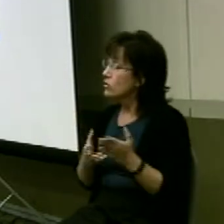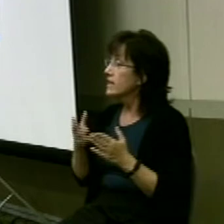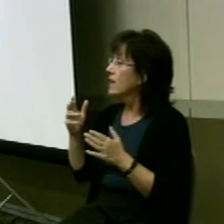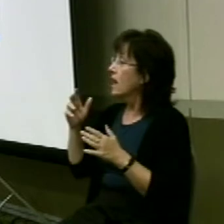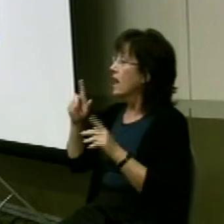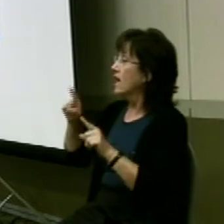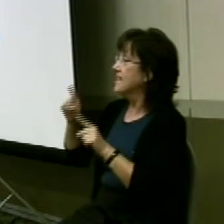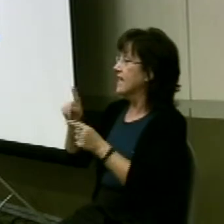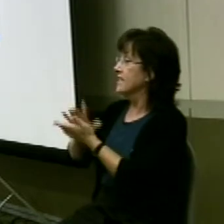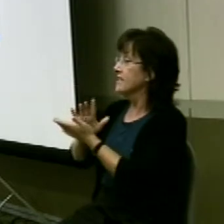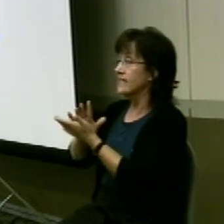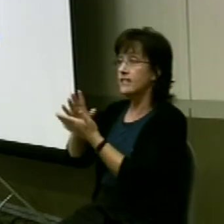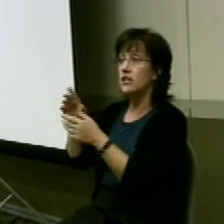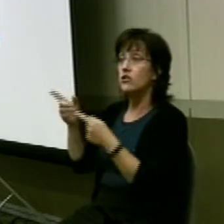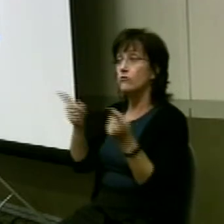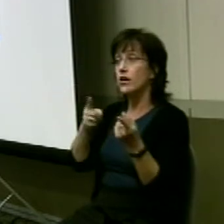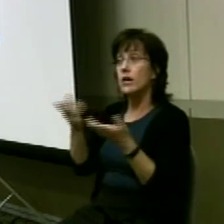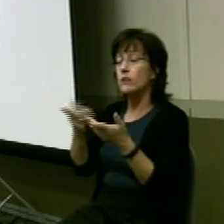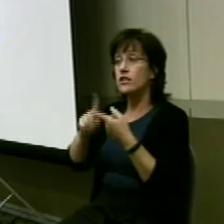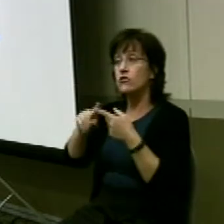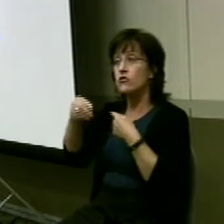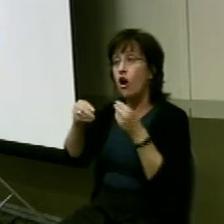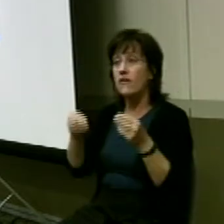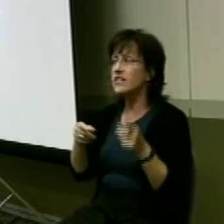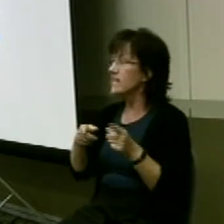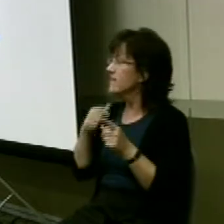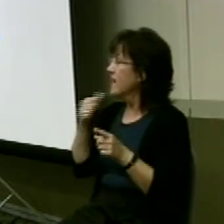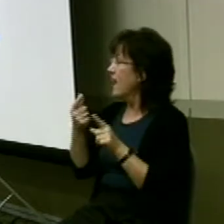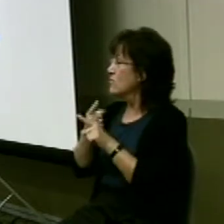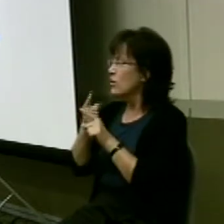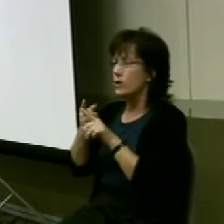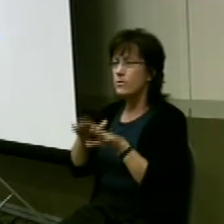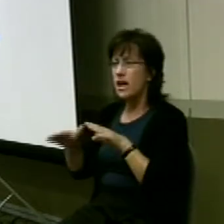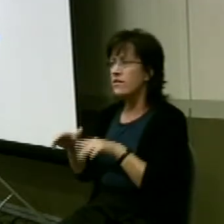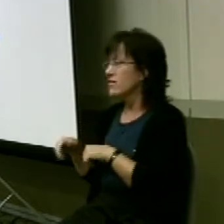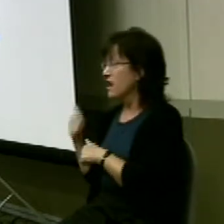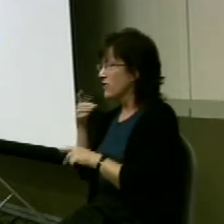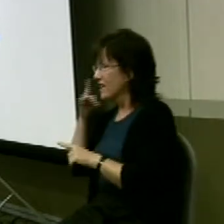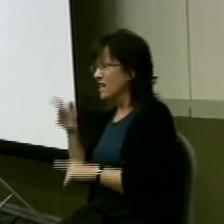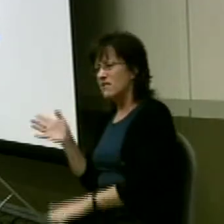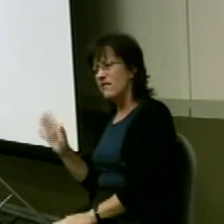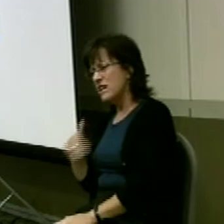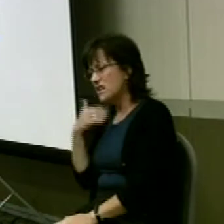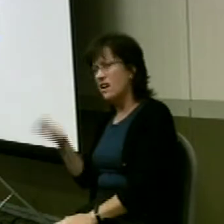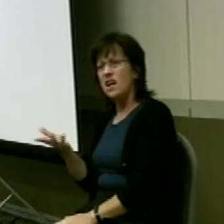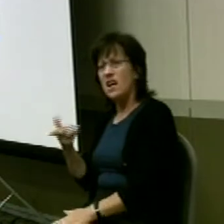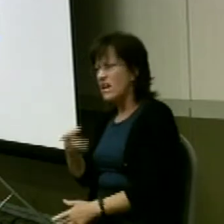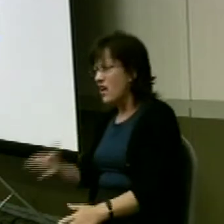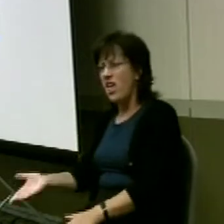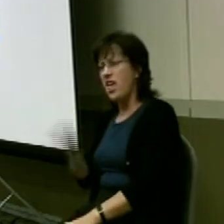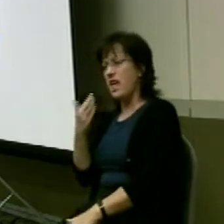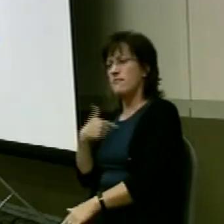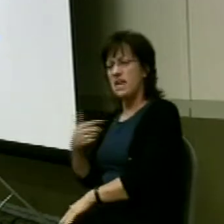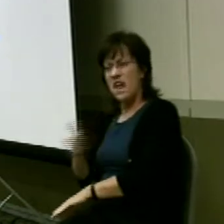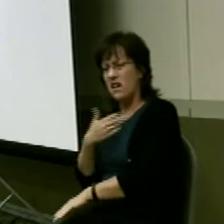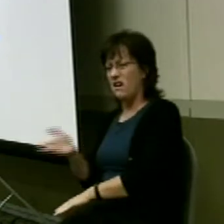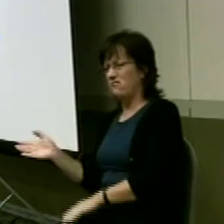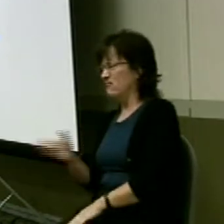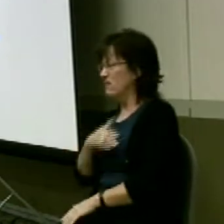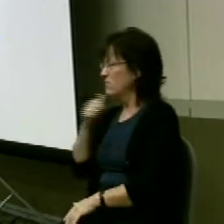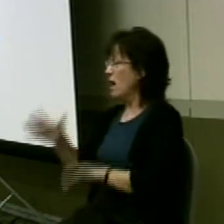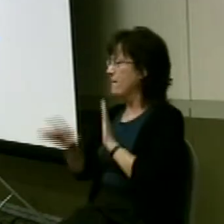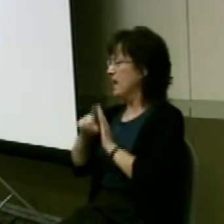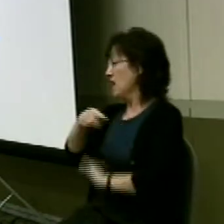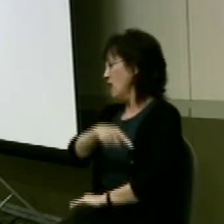the attendance down to the office because, he displayed, inappropriate behaviors, and a lot of the other kids were tired of